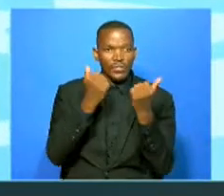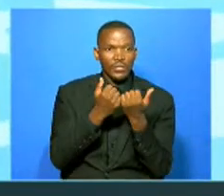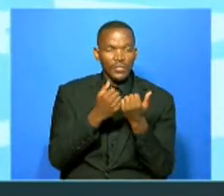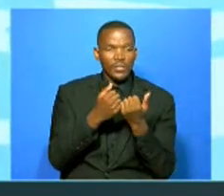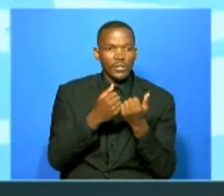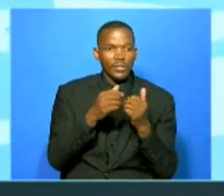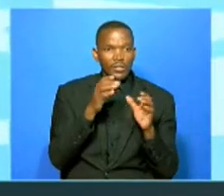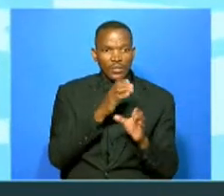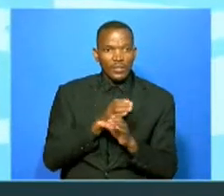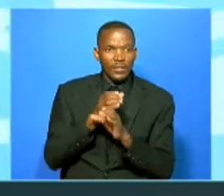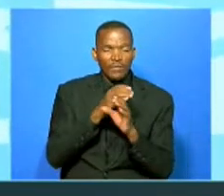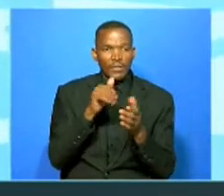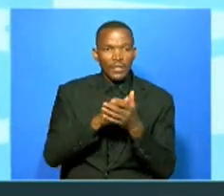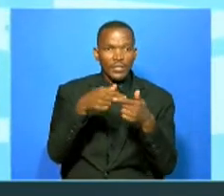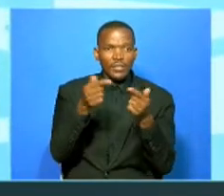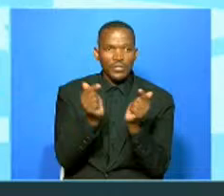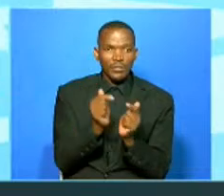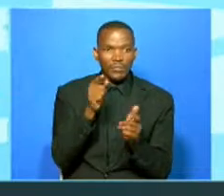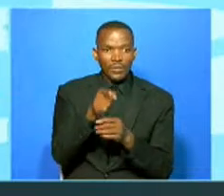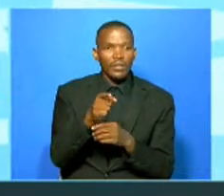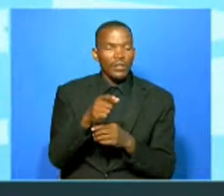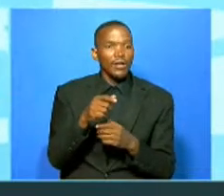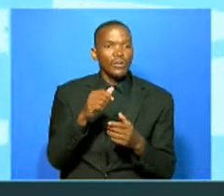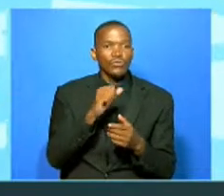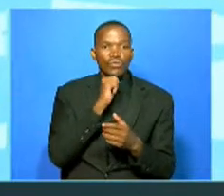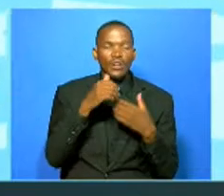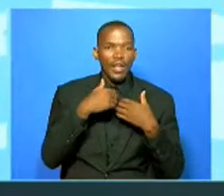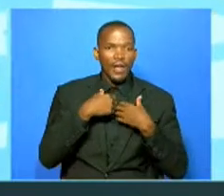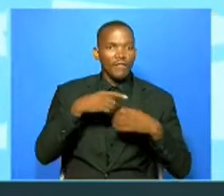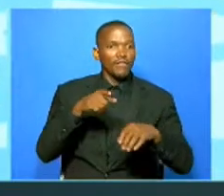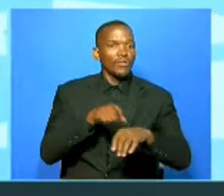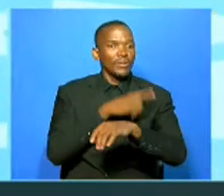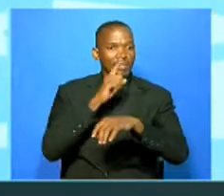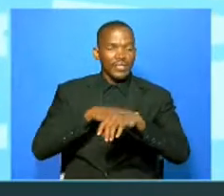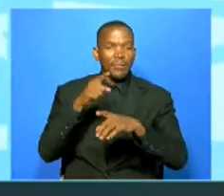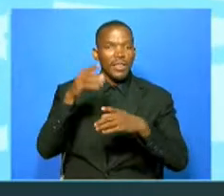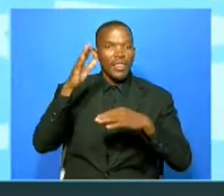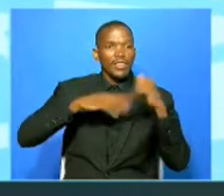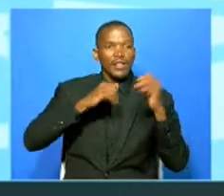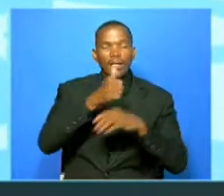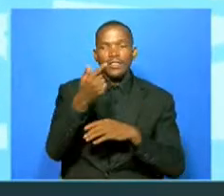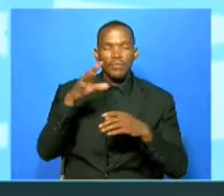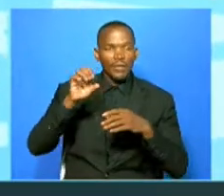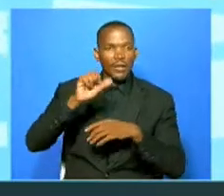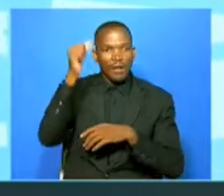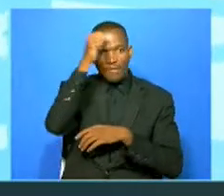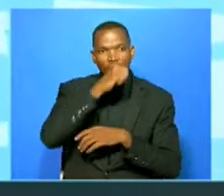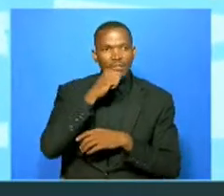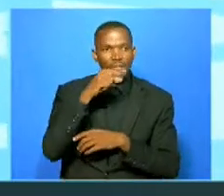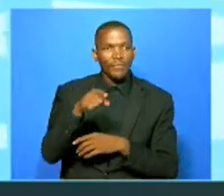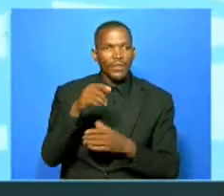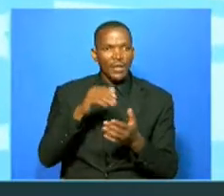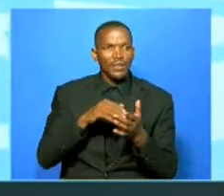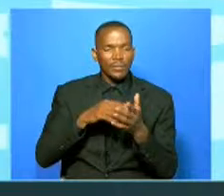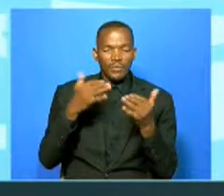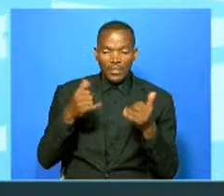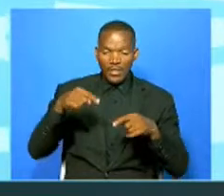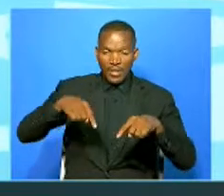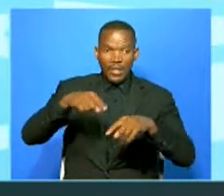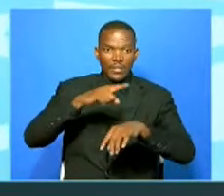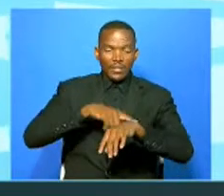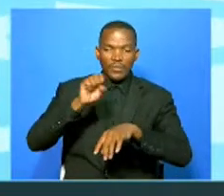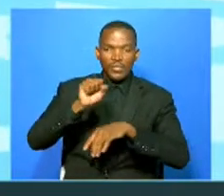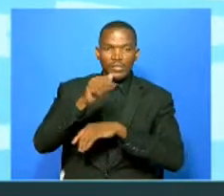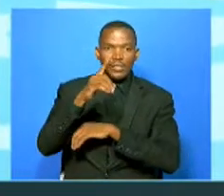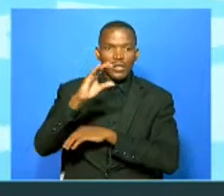ena e bile se na le nako e telele haholo le go feta di-team tse ngata Afrika mona kapa tlhatlhong ena rona ya